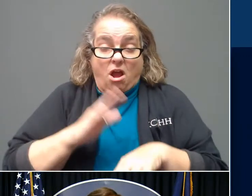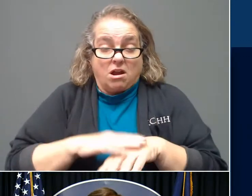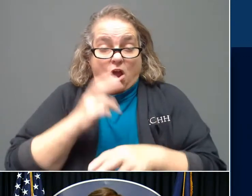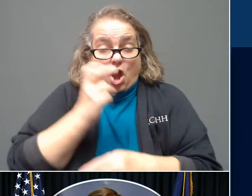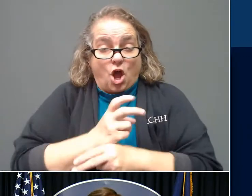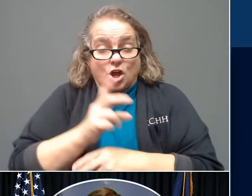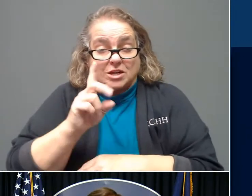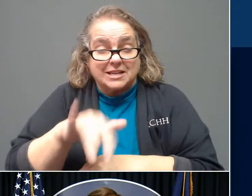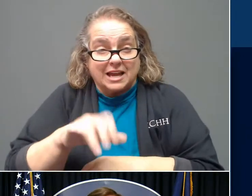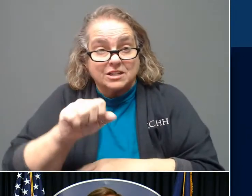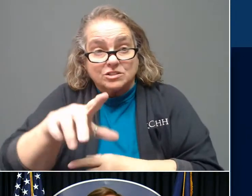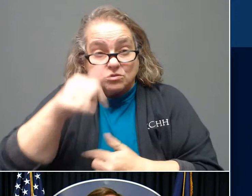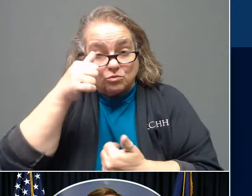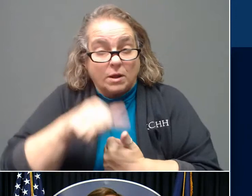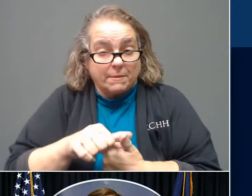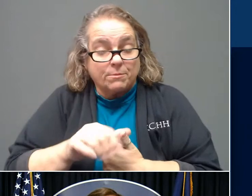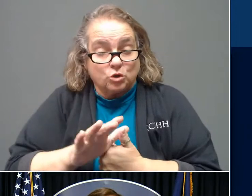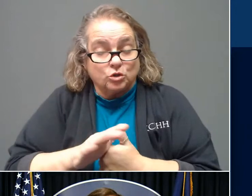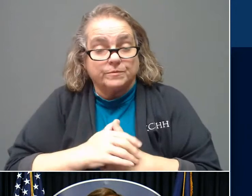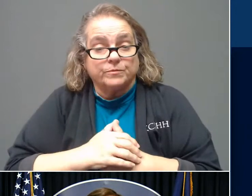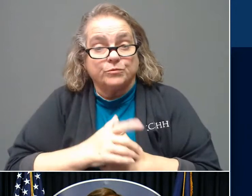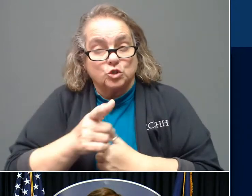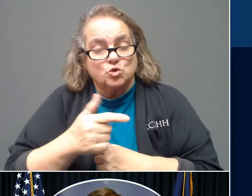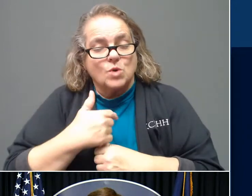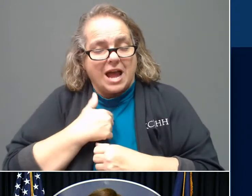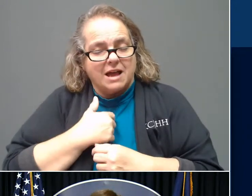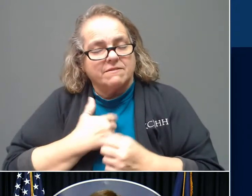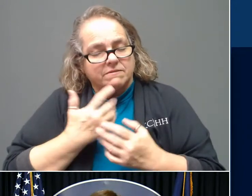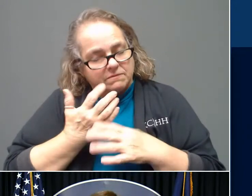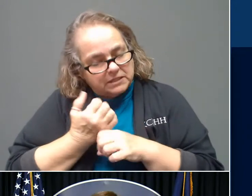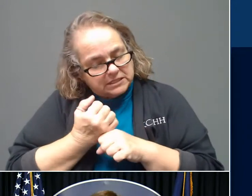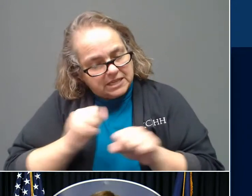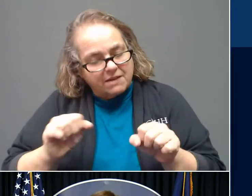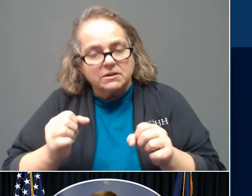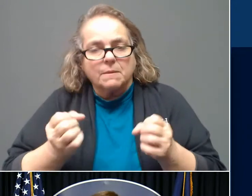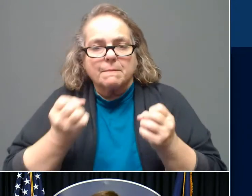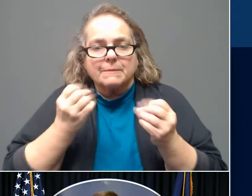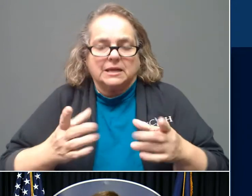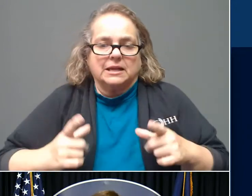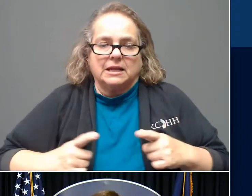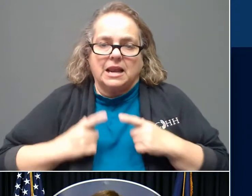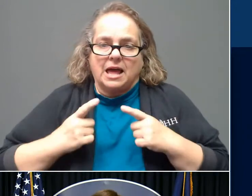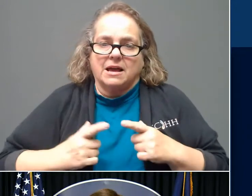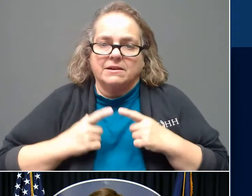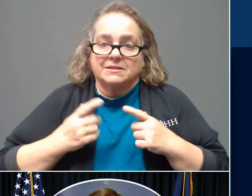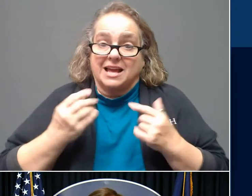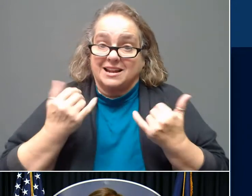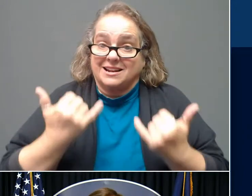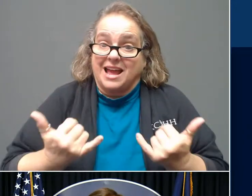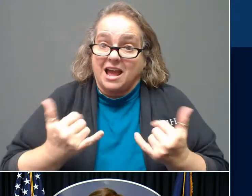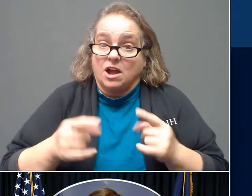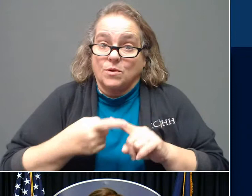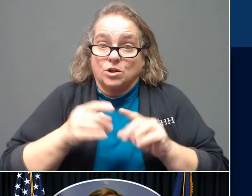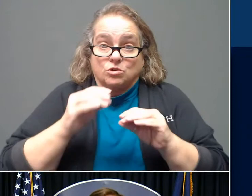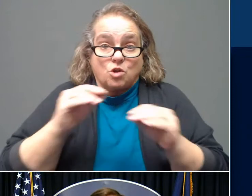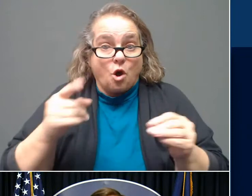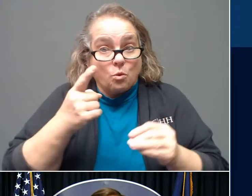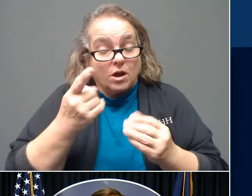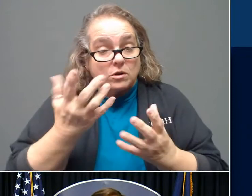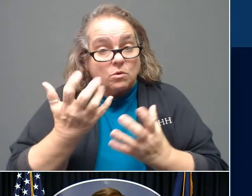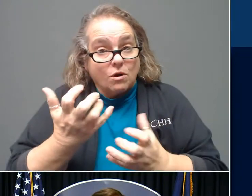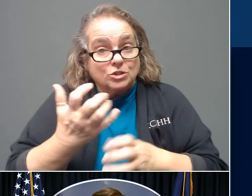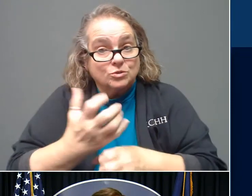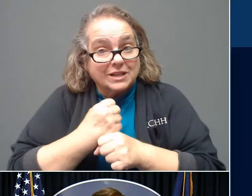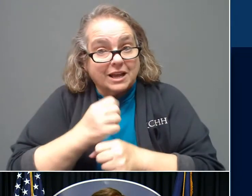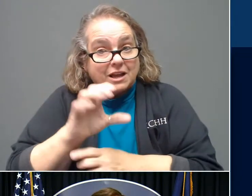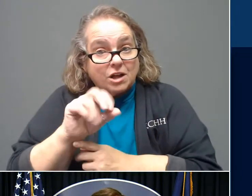at this, you have saved countless of lives. And right now, while nobody wants to get COVID, in many ways, if